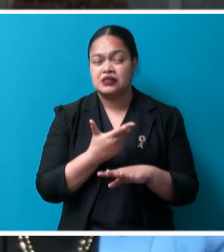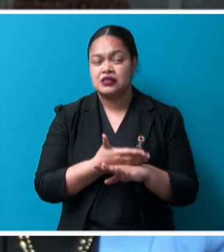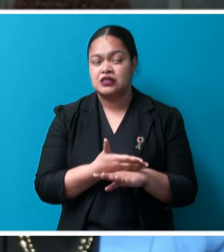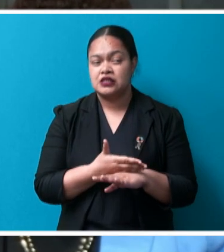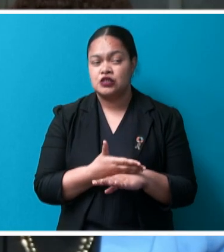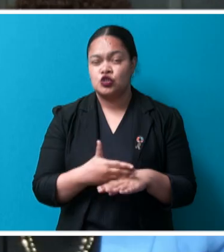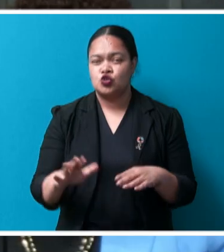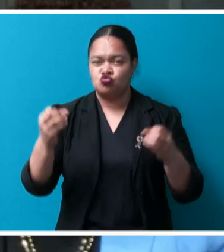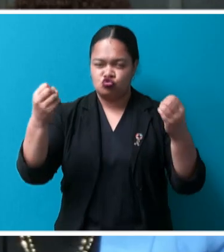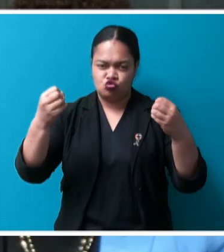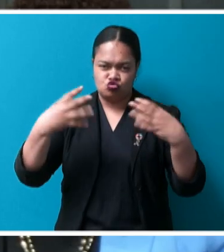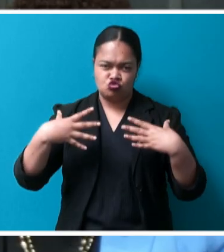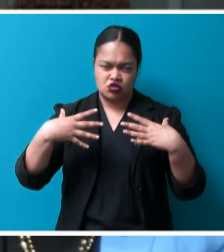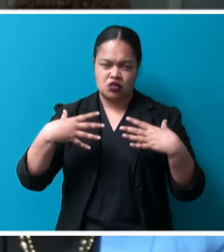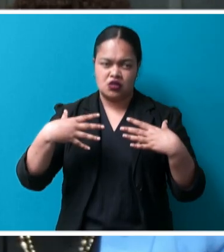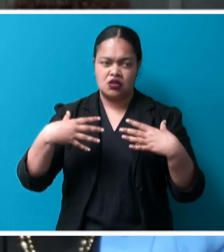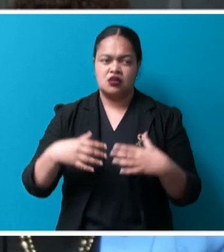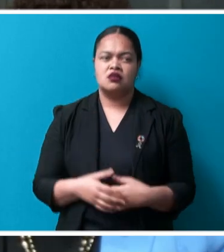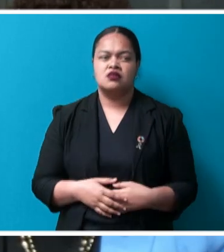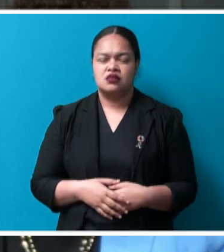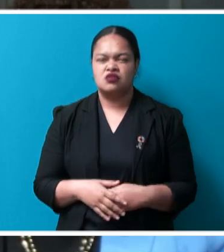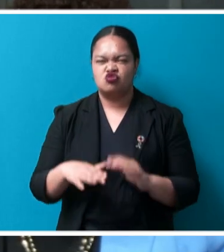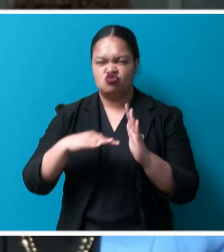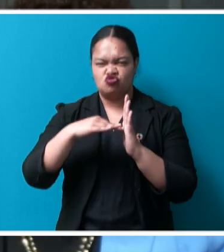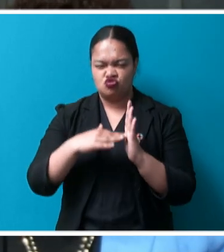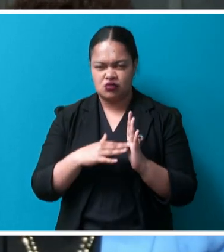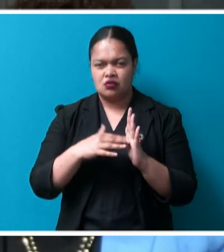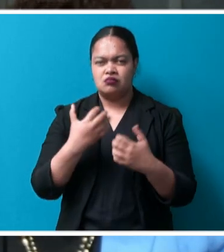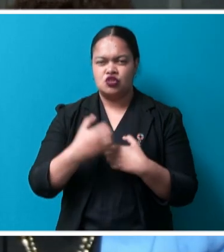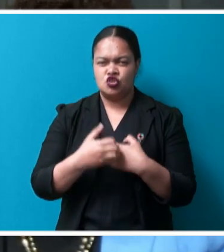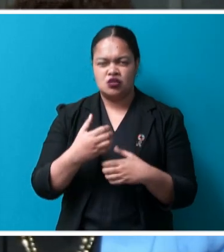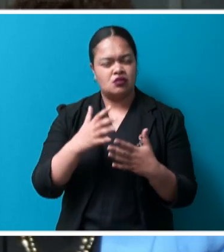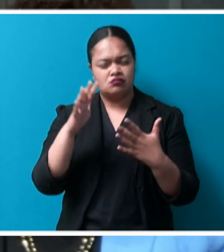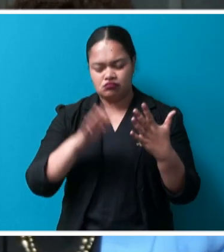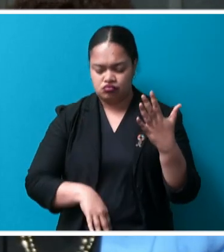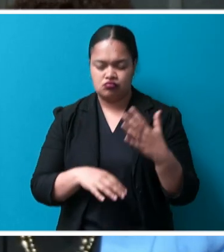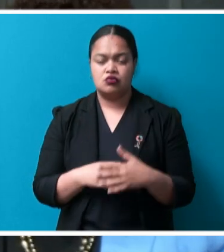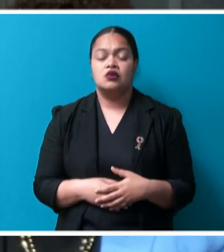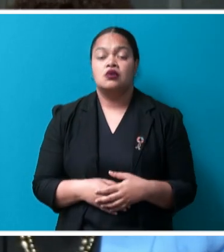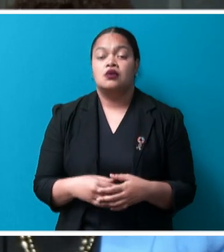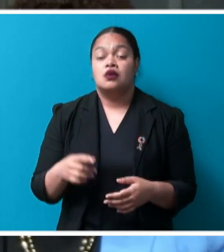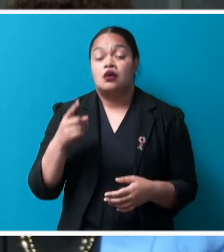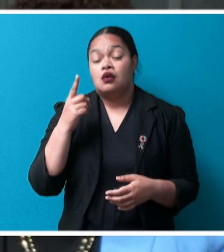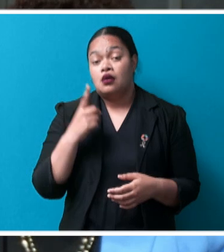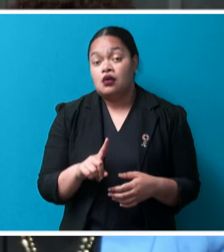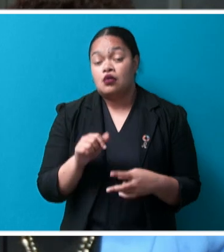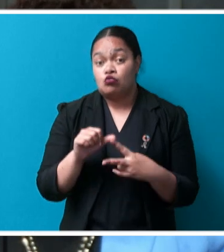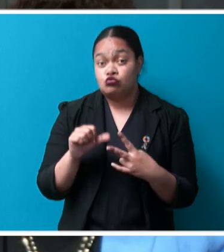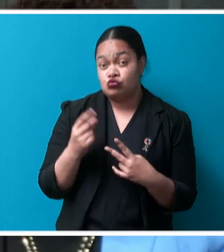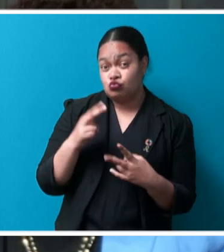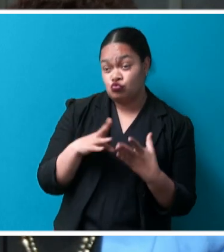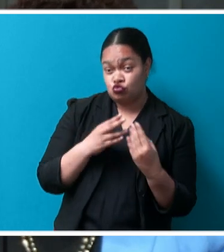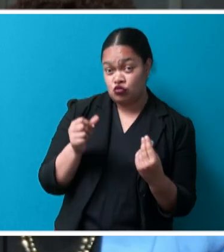X-ray units, 16 dental chair, hematology machines, to name a few. To systemically address these